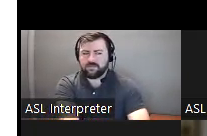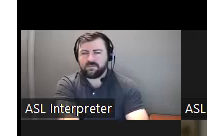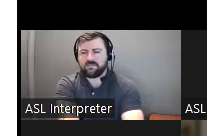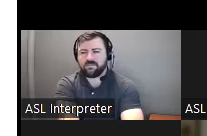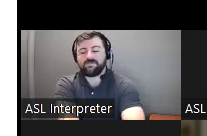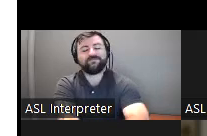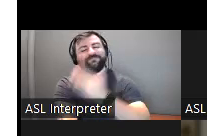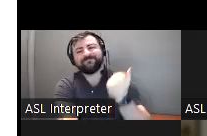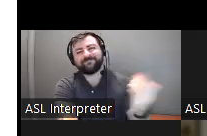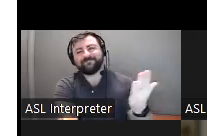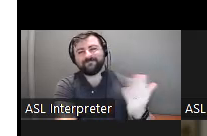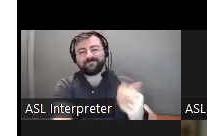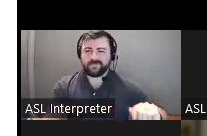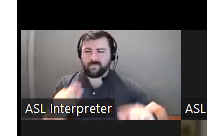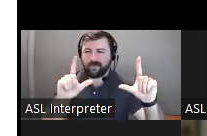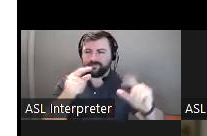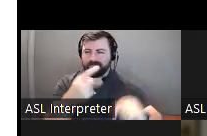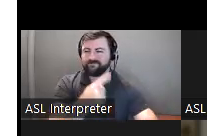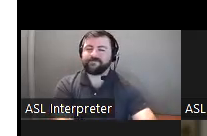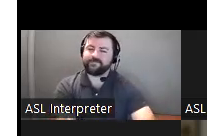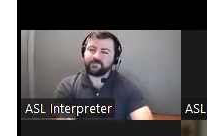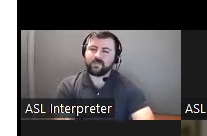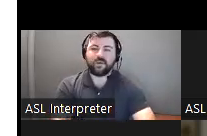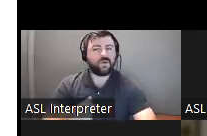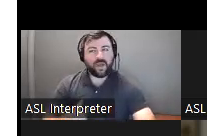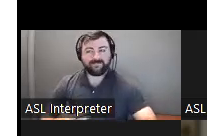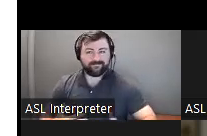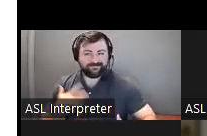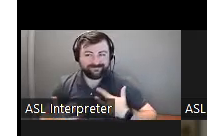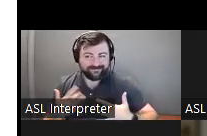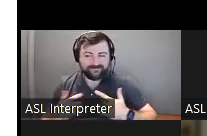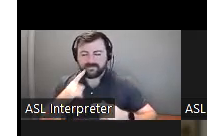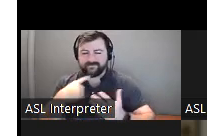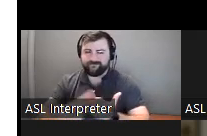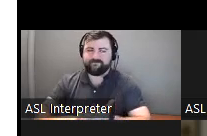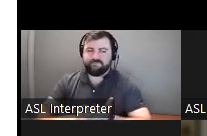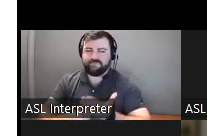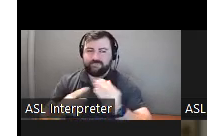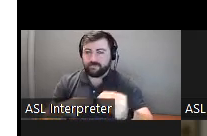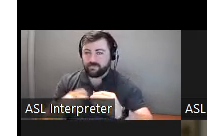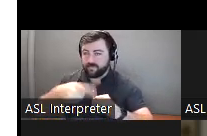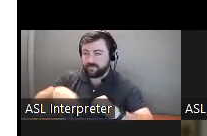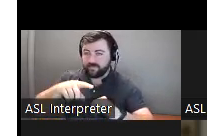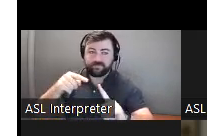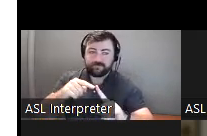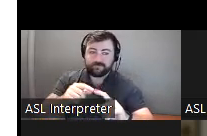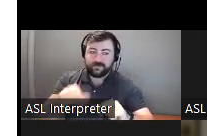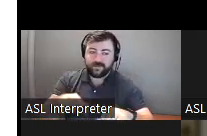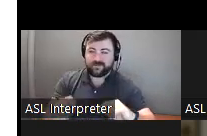This slide. So I have been very, very excited to talk with you all about this slide in